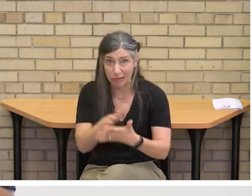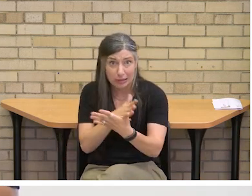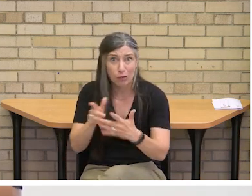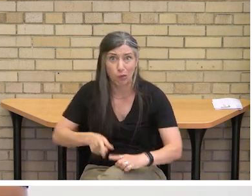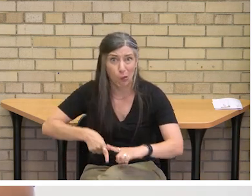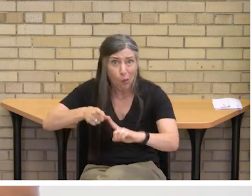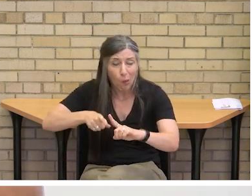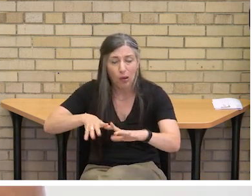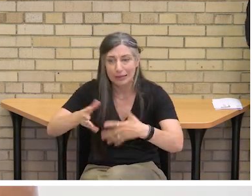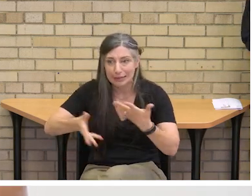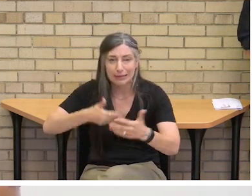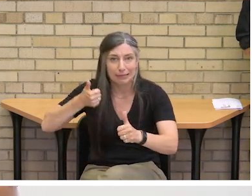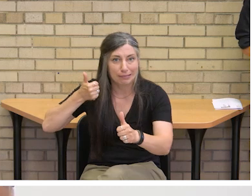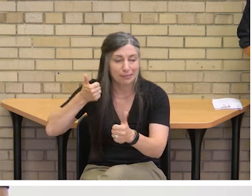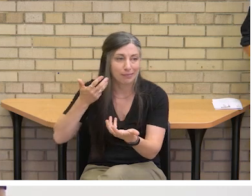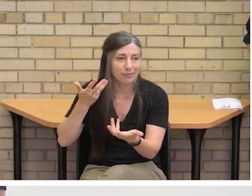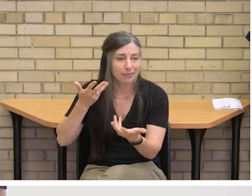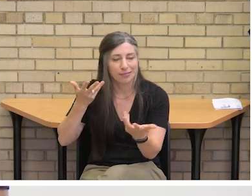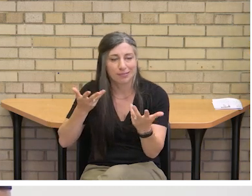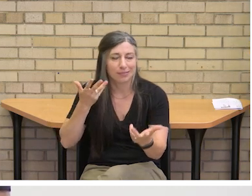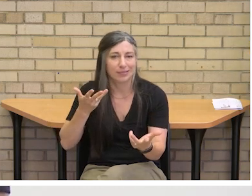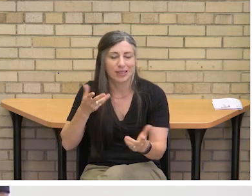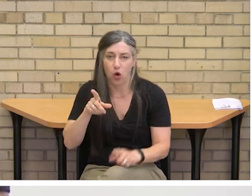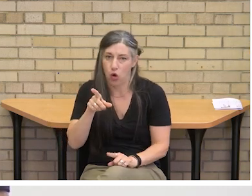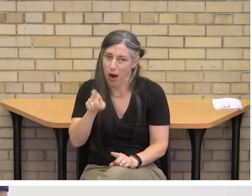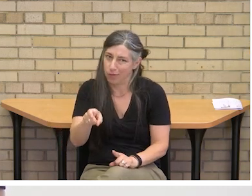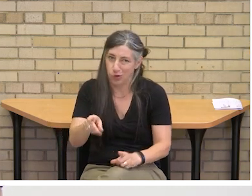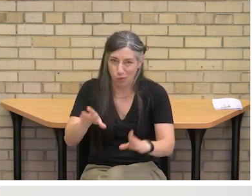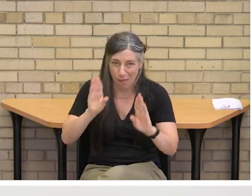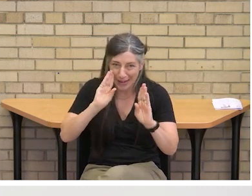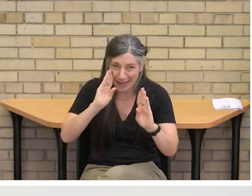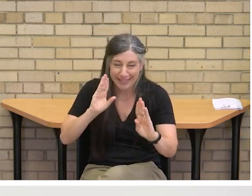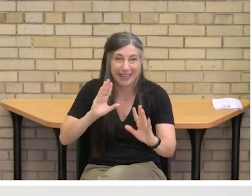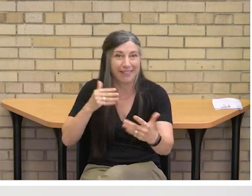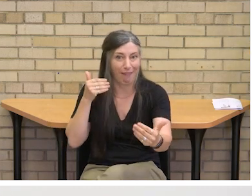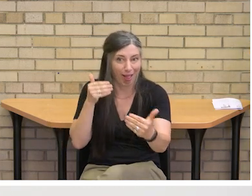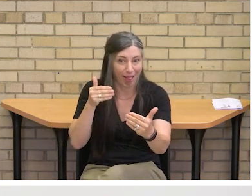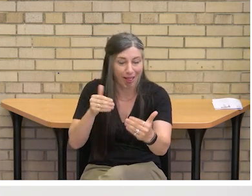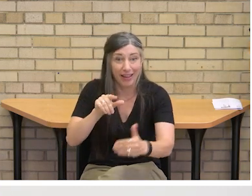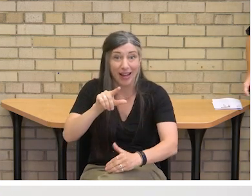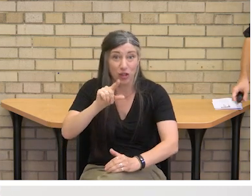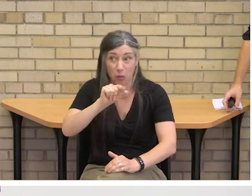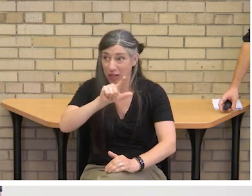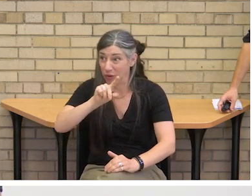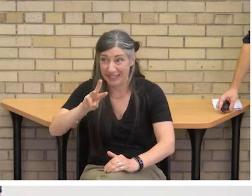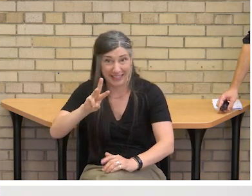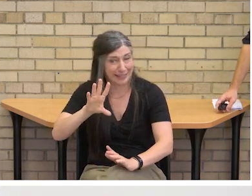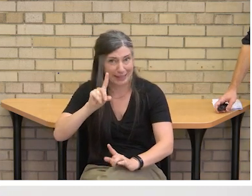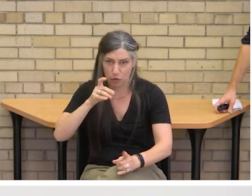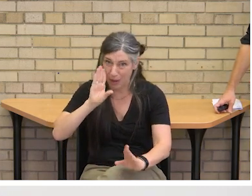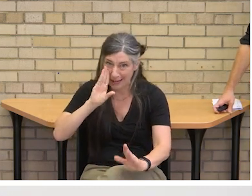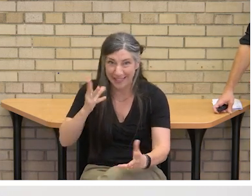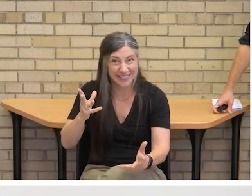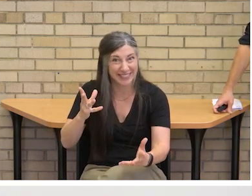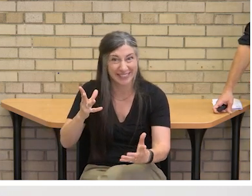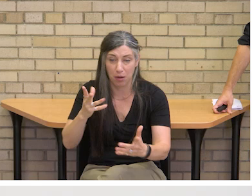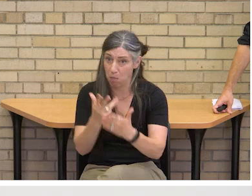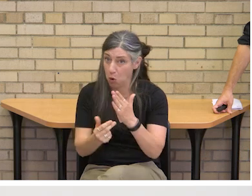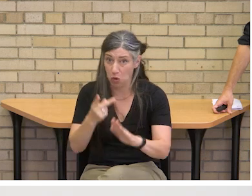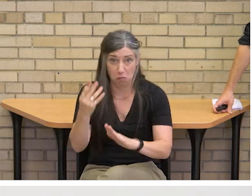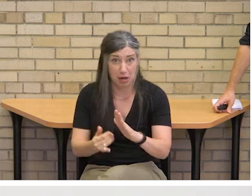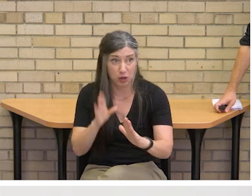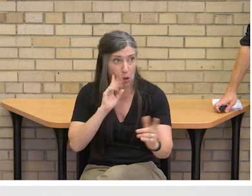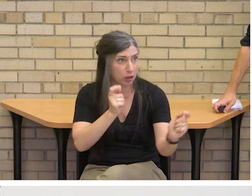it. I think we're going to have to pay close attention as we get closer to 2026. A lot of things can change on both projects, to be quite